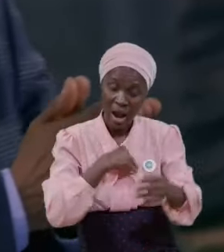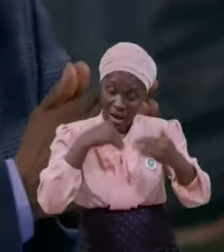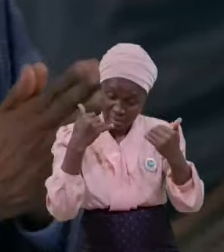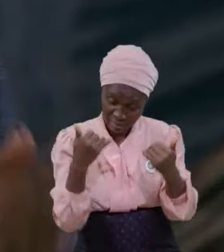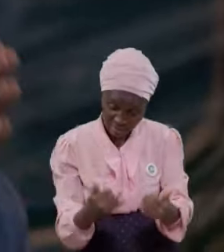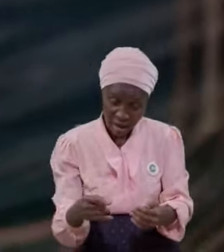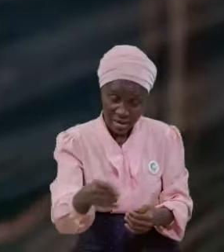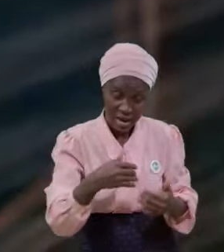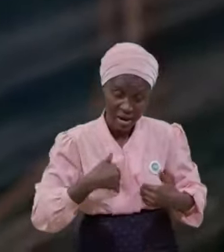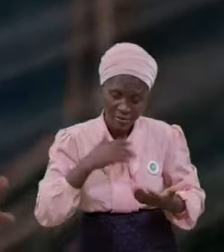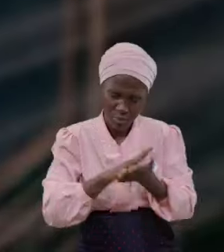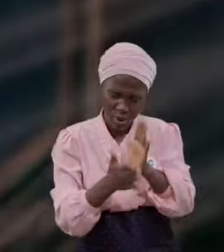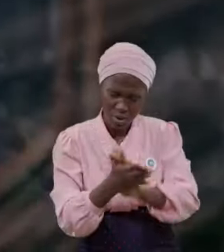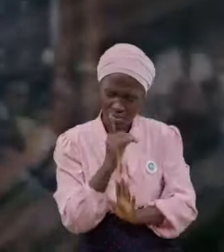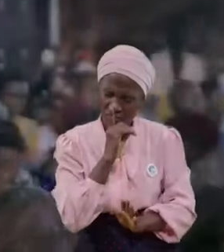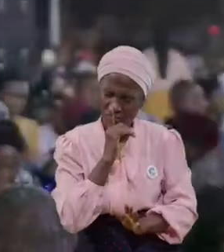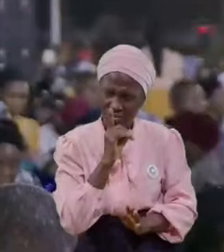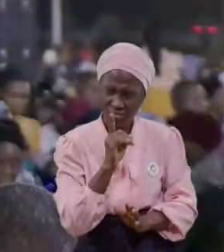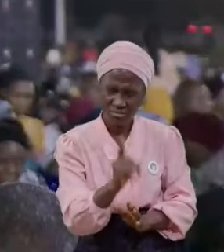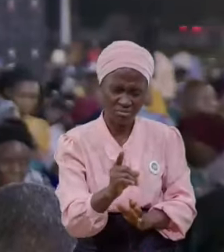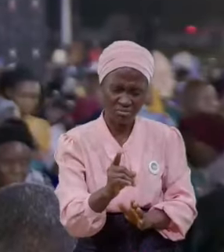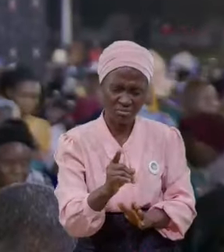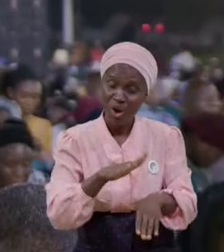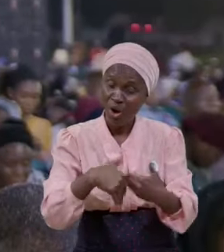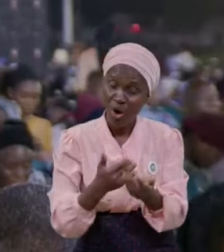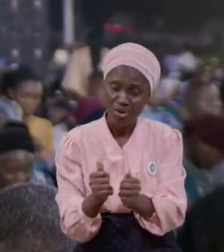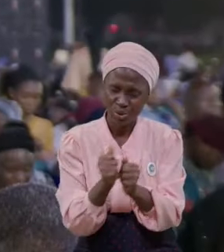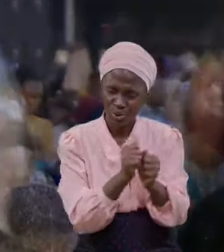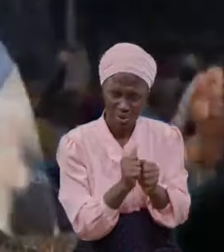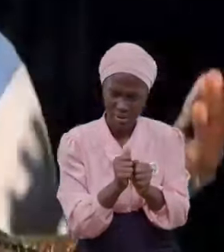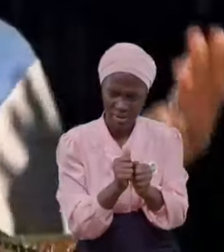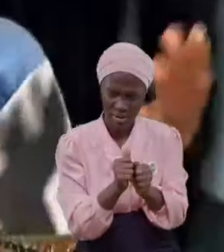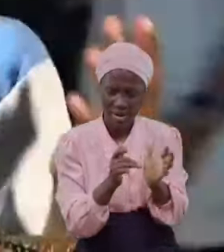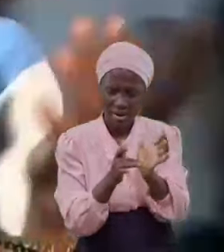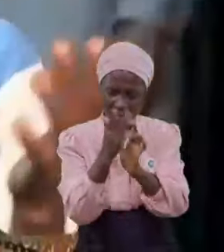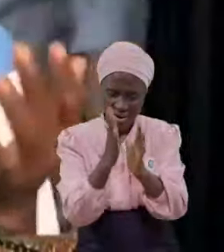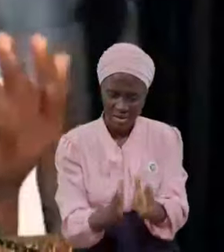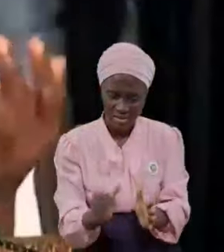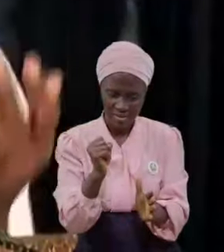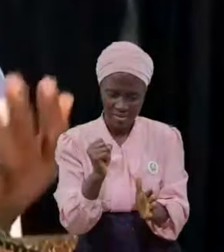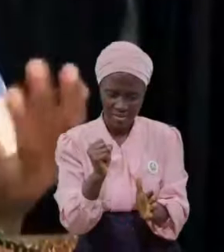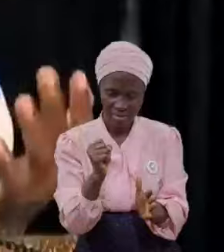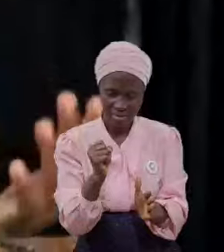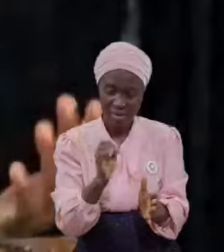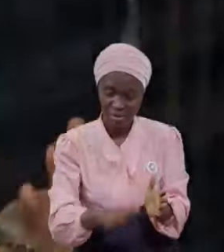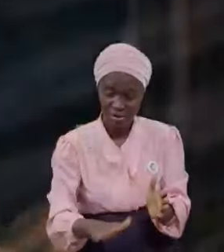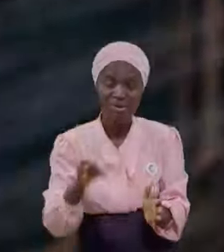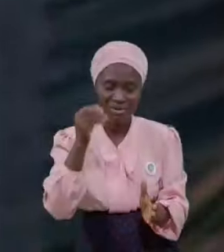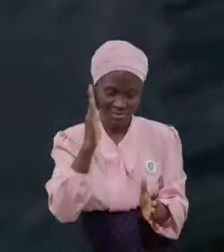actual, altogether Christians, children of God. Confirm it, O Lord, in their heart.